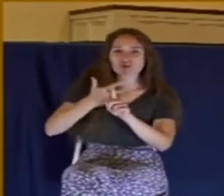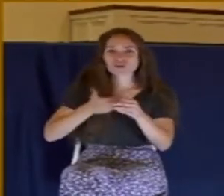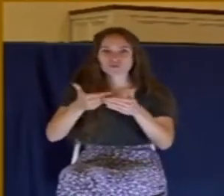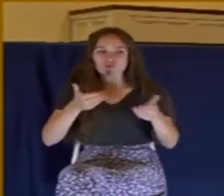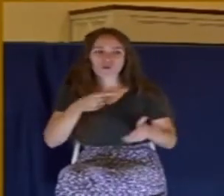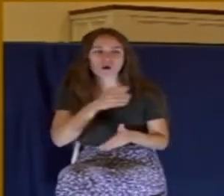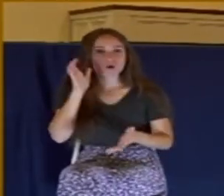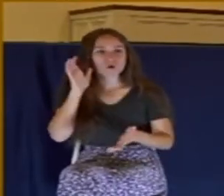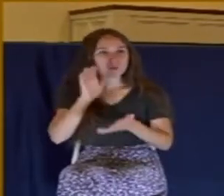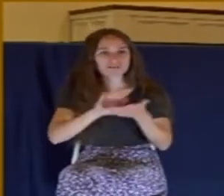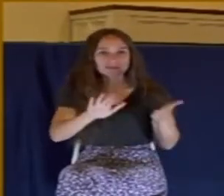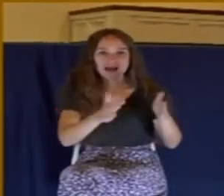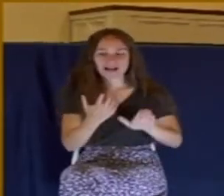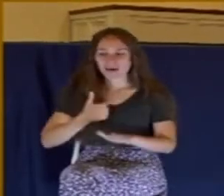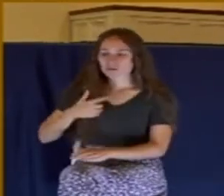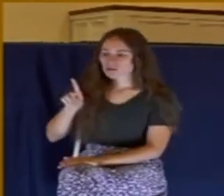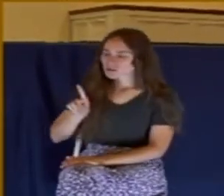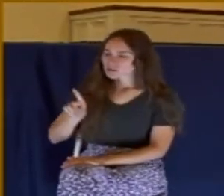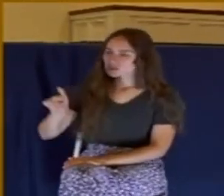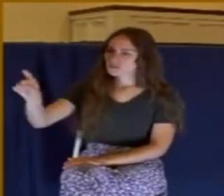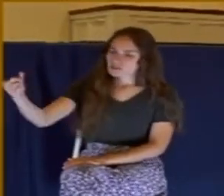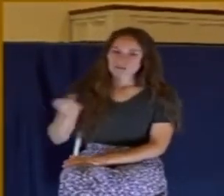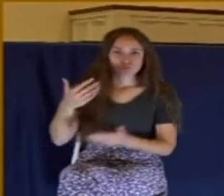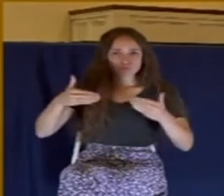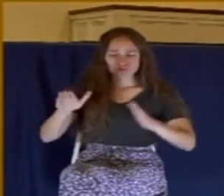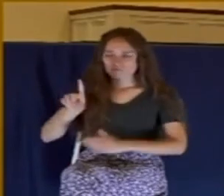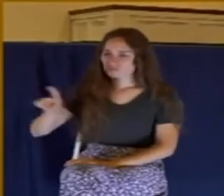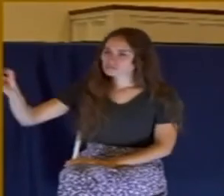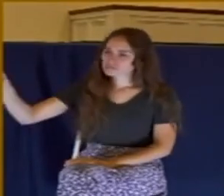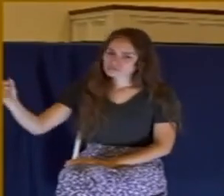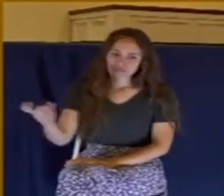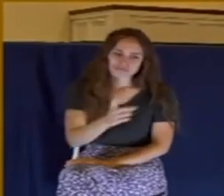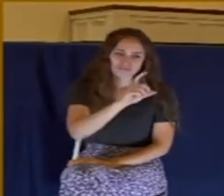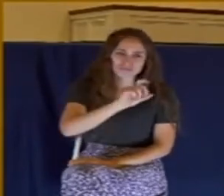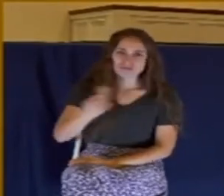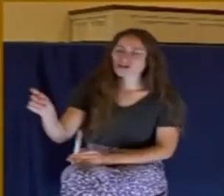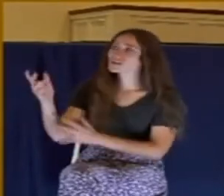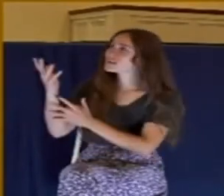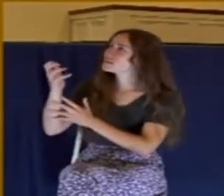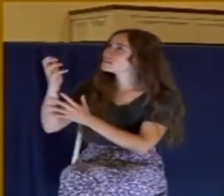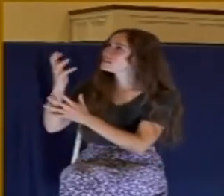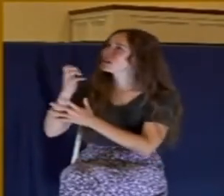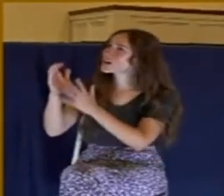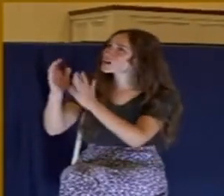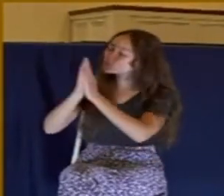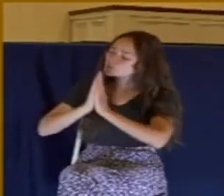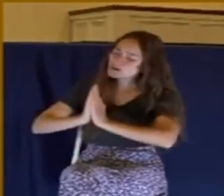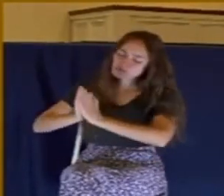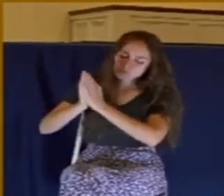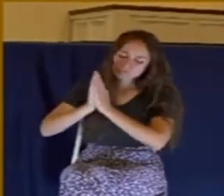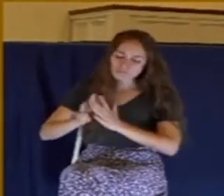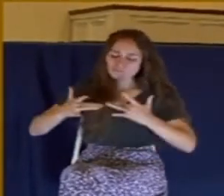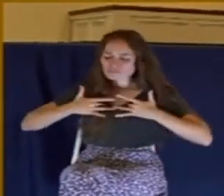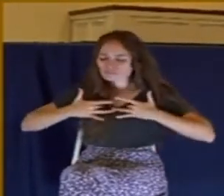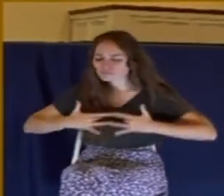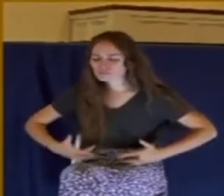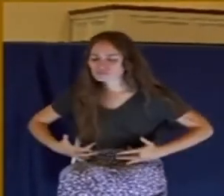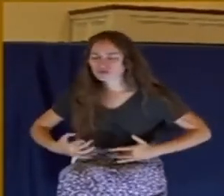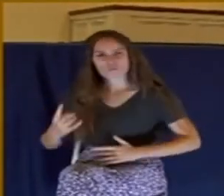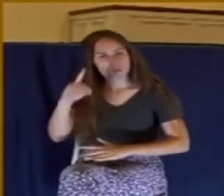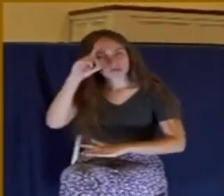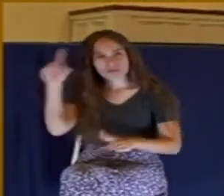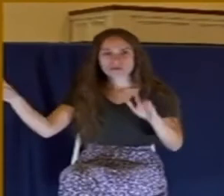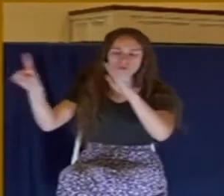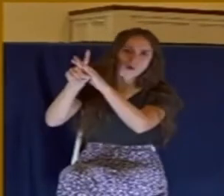down the room offering disjointed prayers from a heart torn with distress that a thought suddenly struck me with unusual force to this